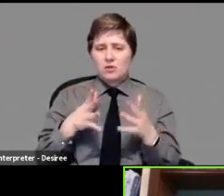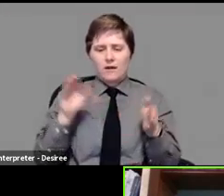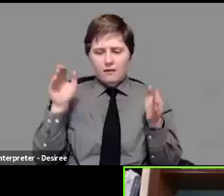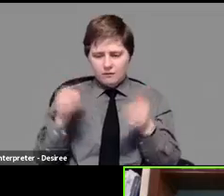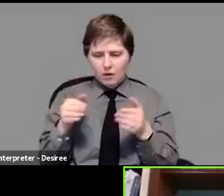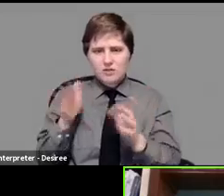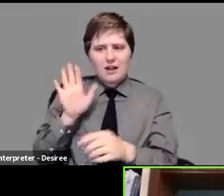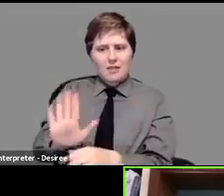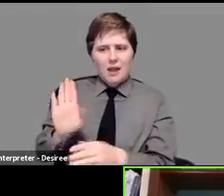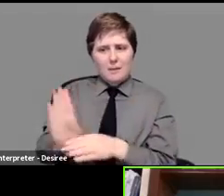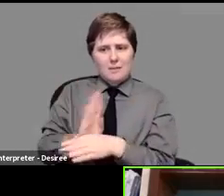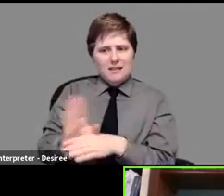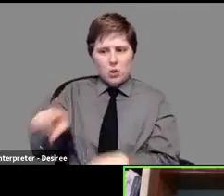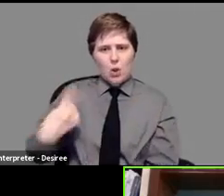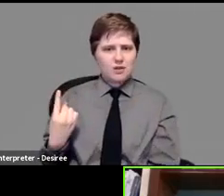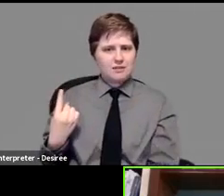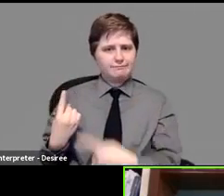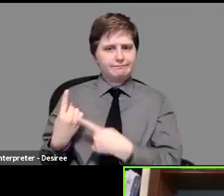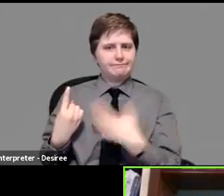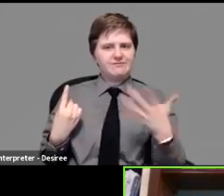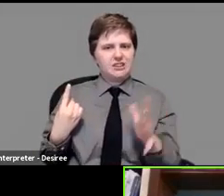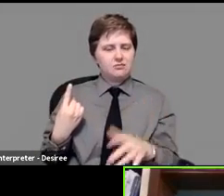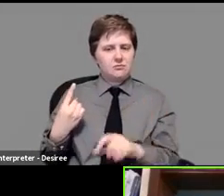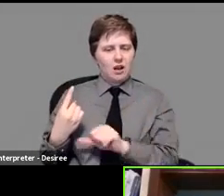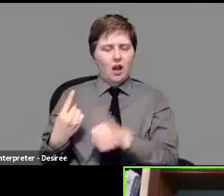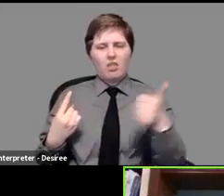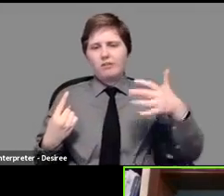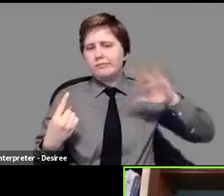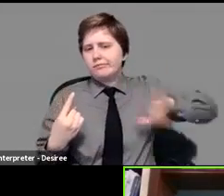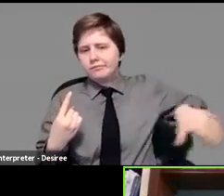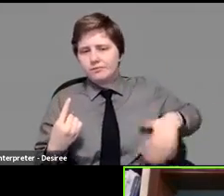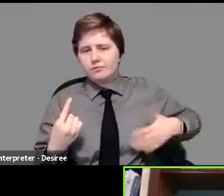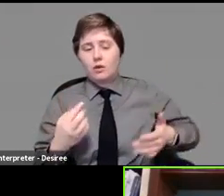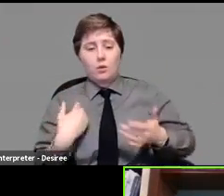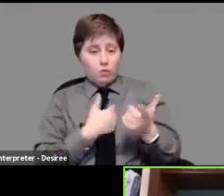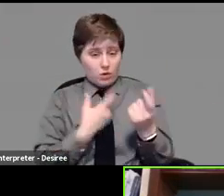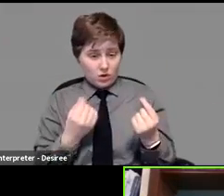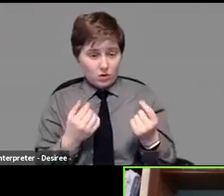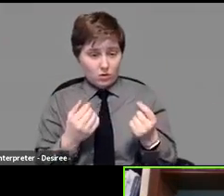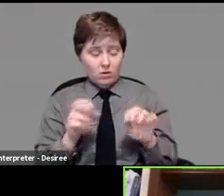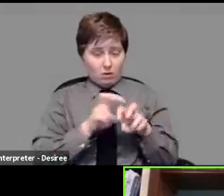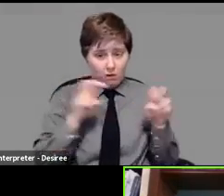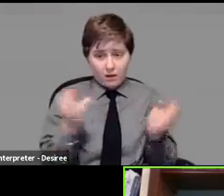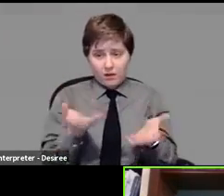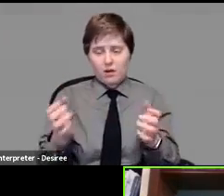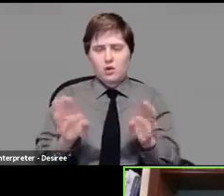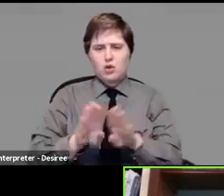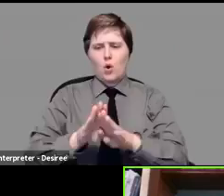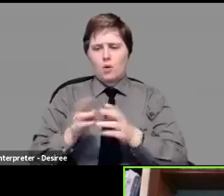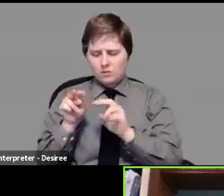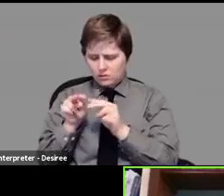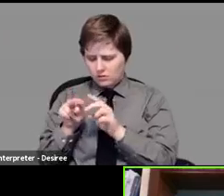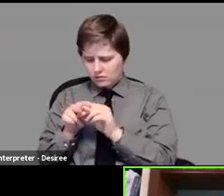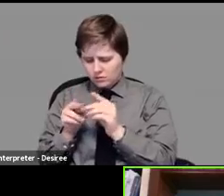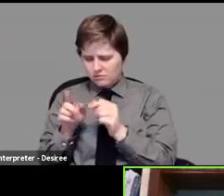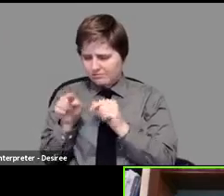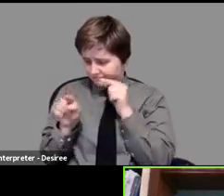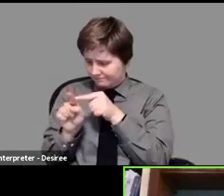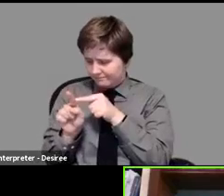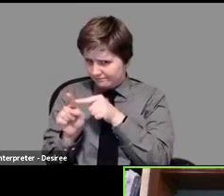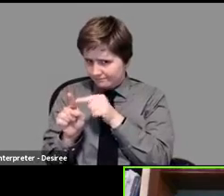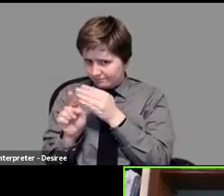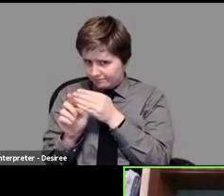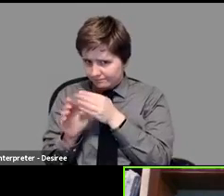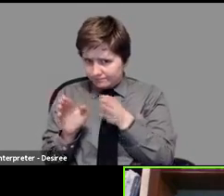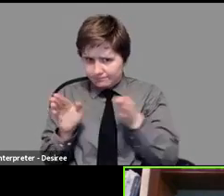their business, and our role and what we do, and most of the panelists here, is to open up that aperture so that they can see the other opportunities. A lot of